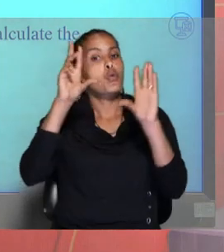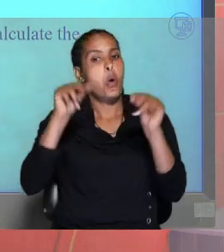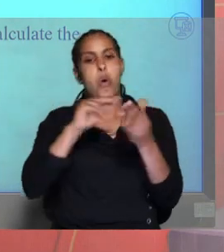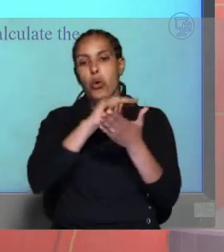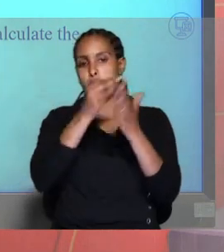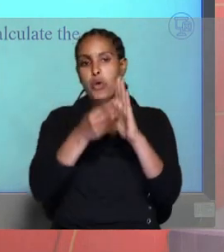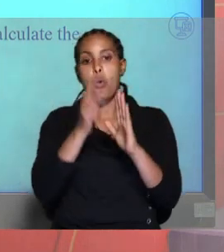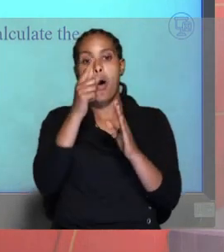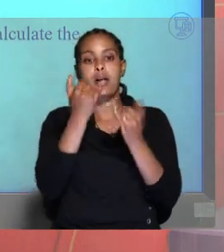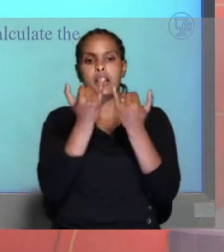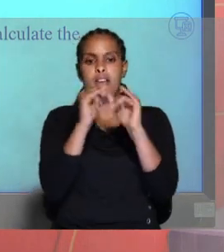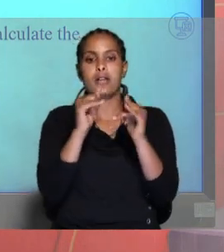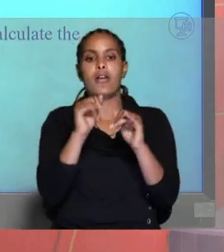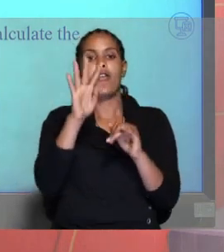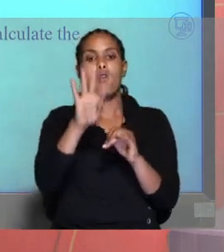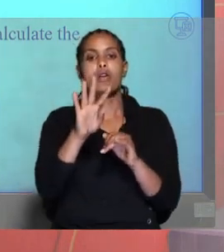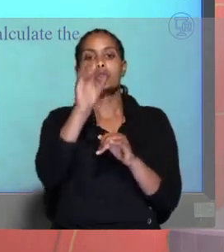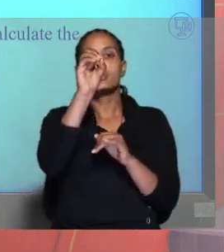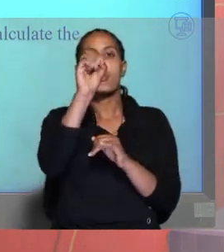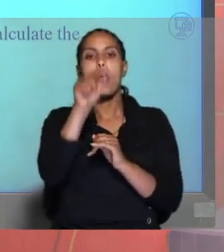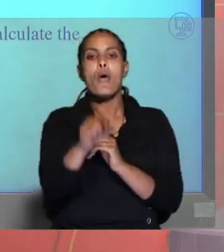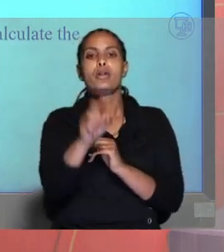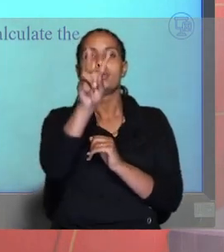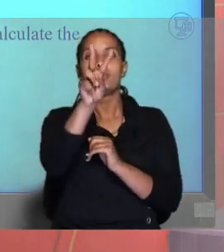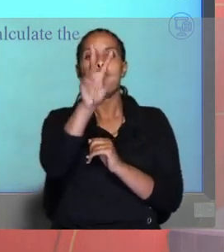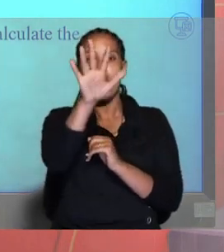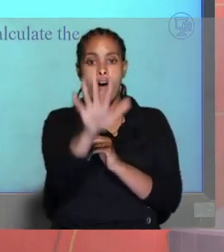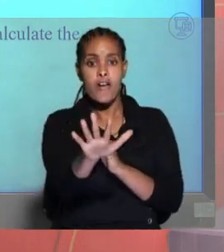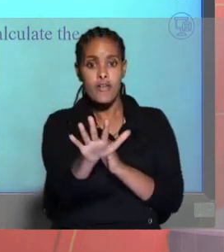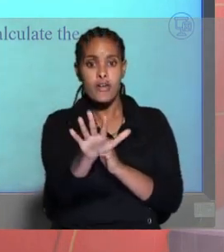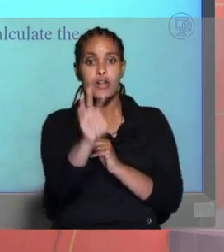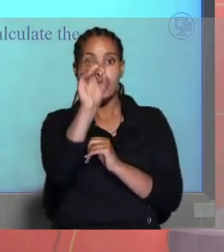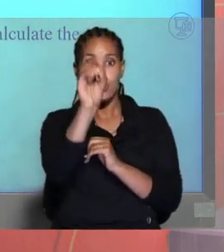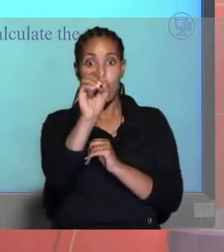by 4 is 0.25.